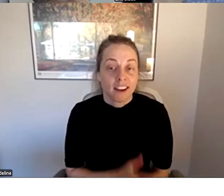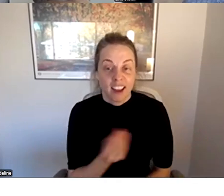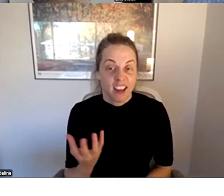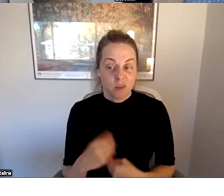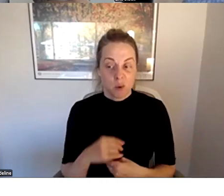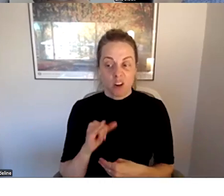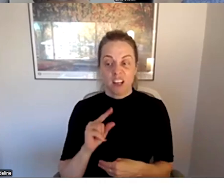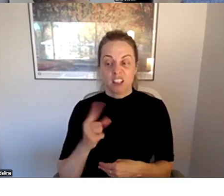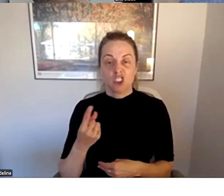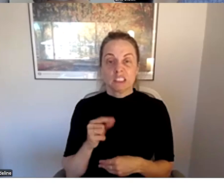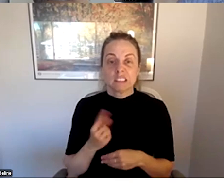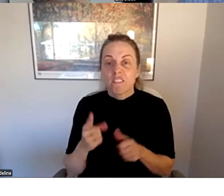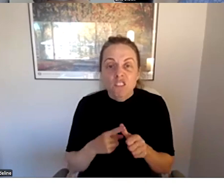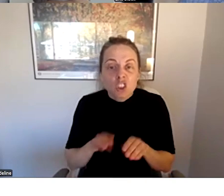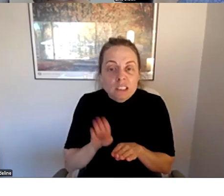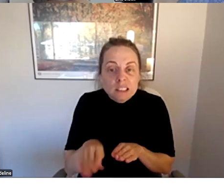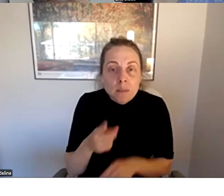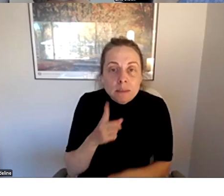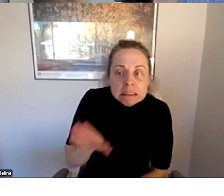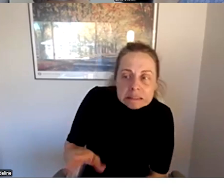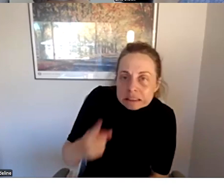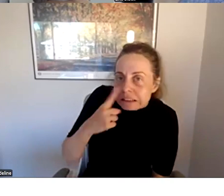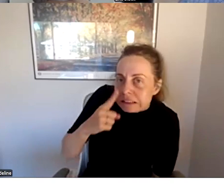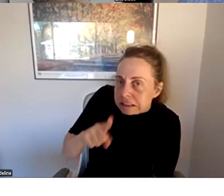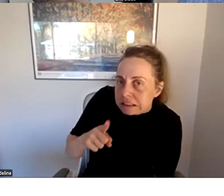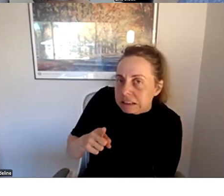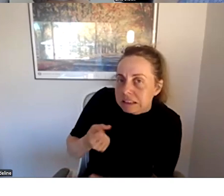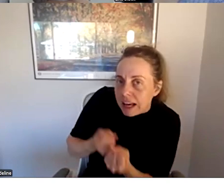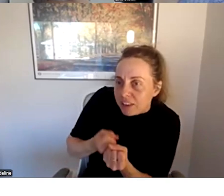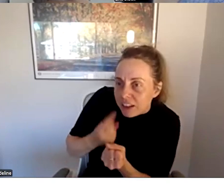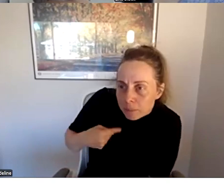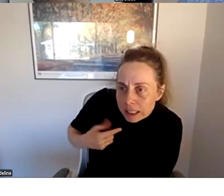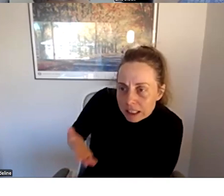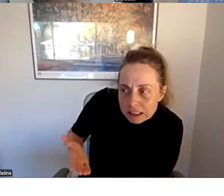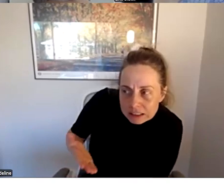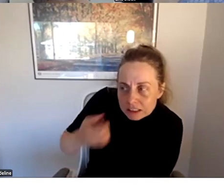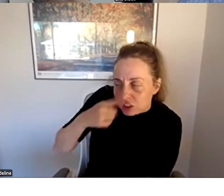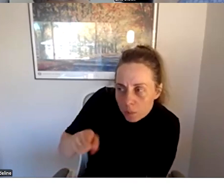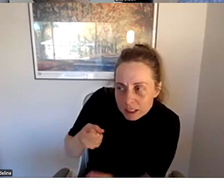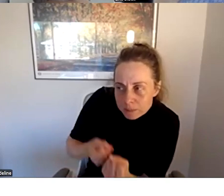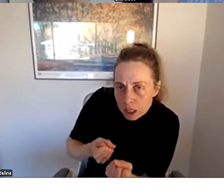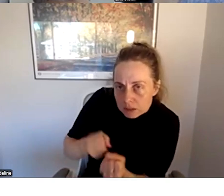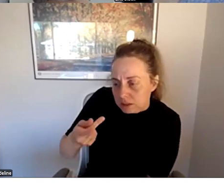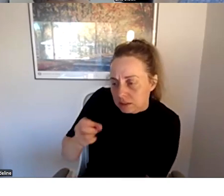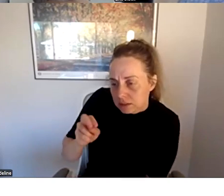just taking that first step and asking for someone to be an advocate for you, to be a sponsor,